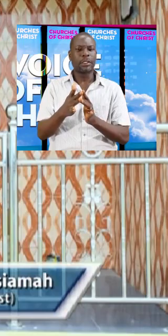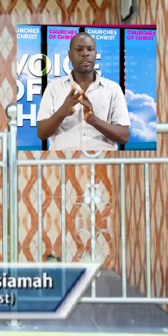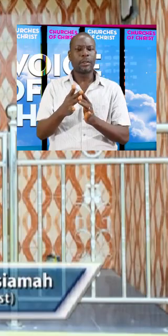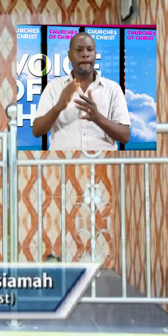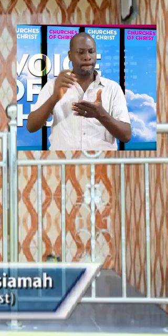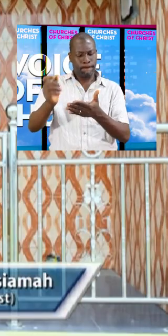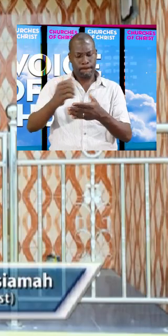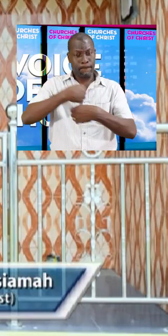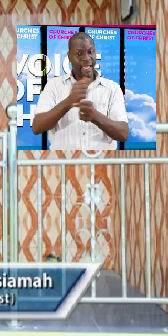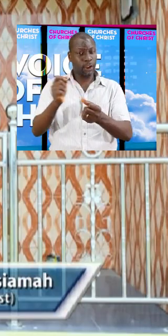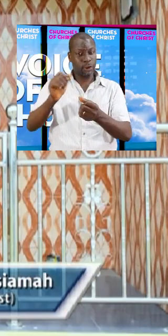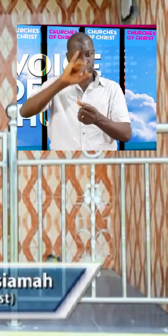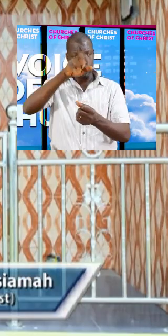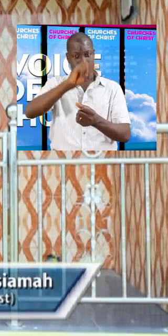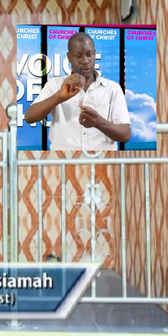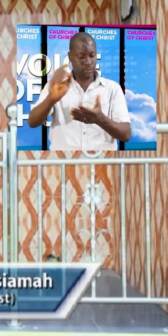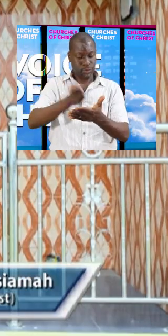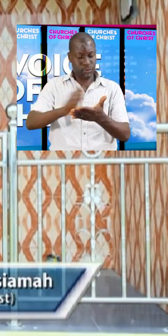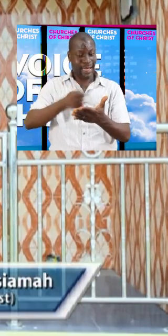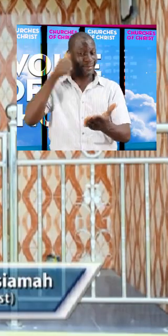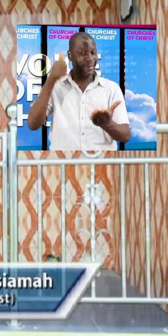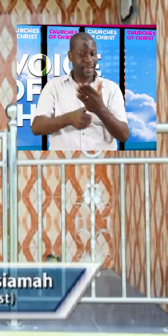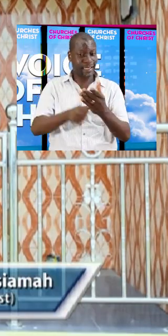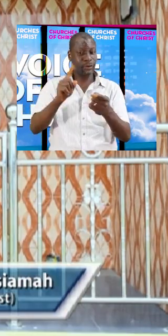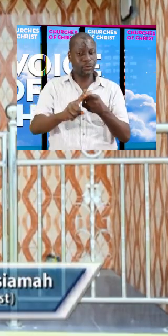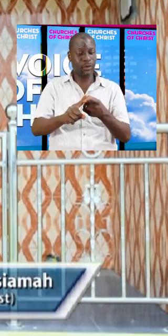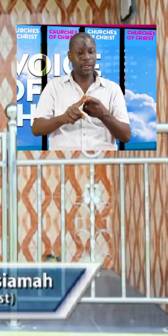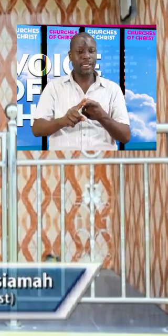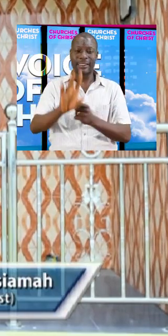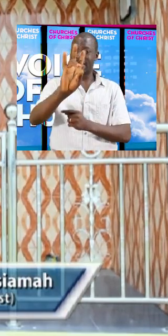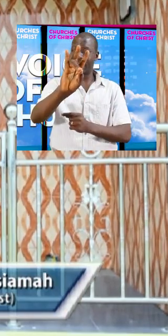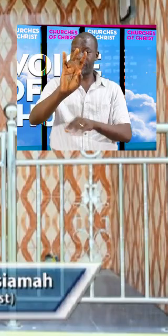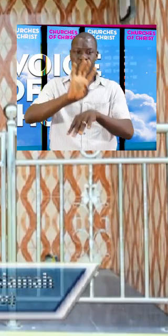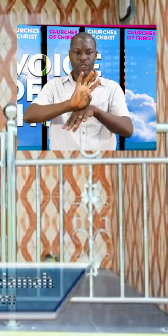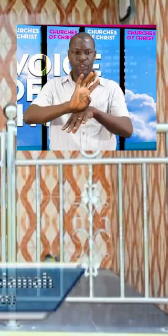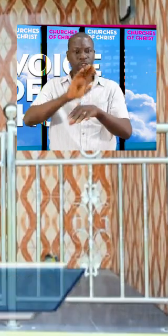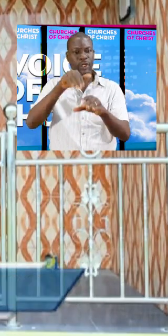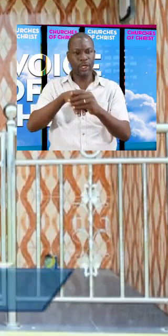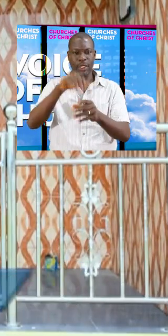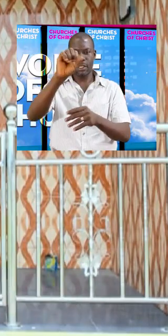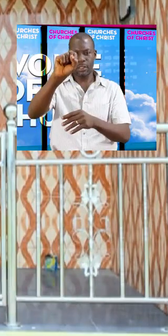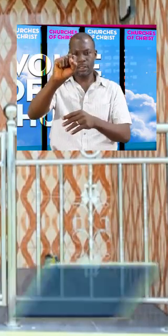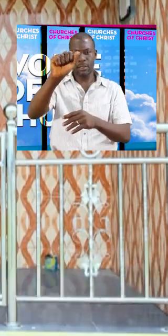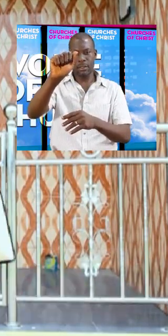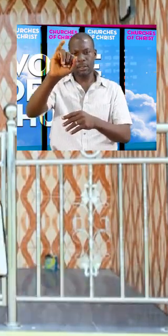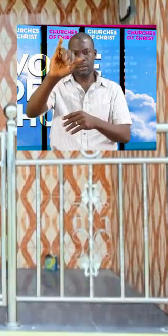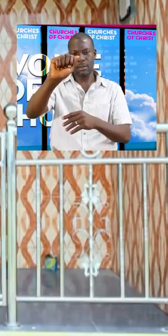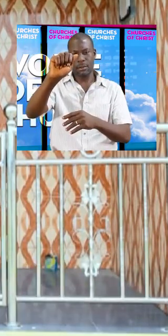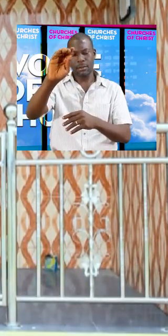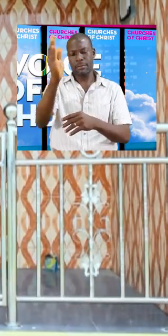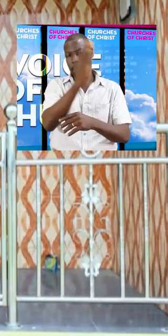Atro krata ade koma asori ahoro enson bi ana omo ehia minor na